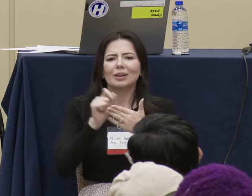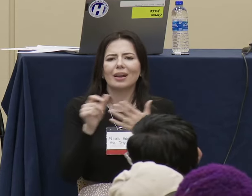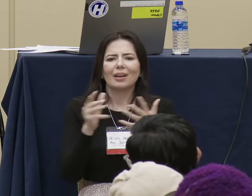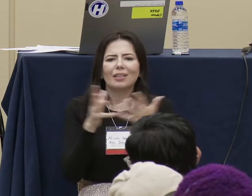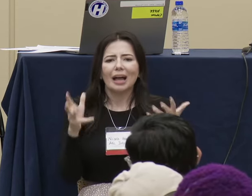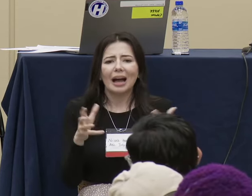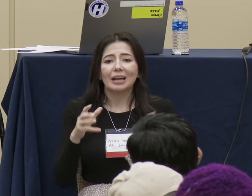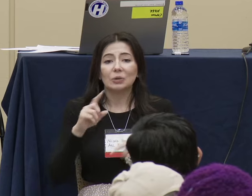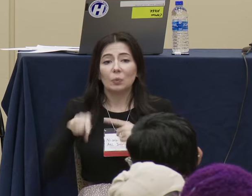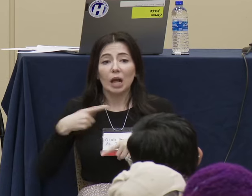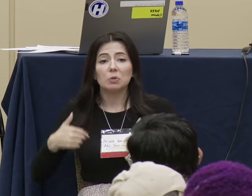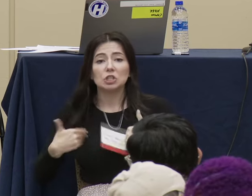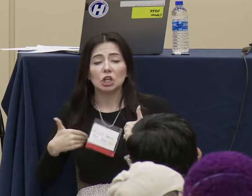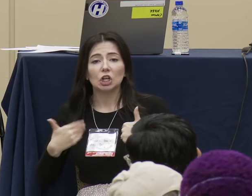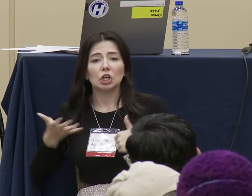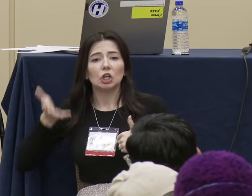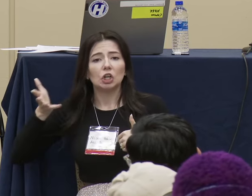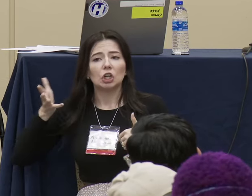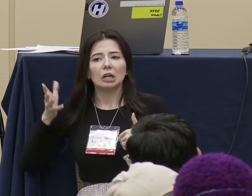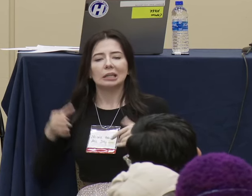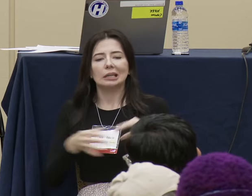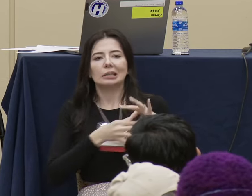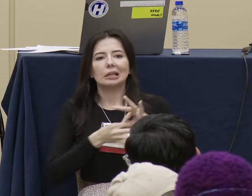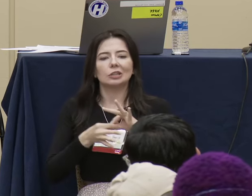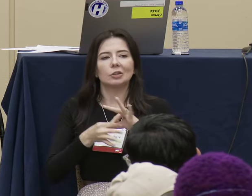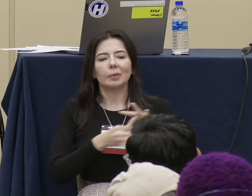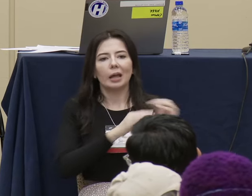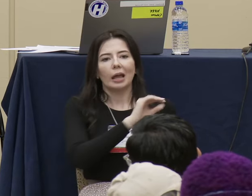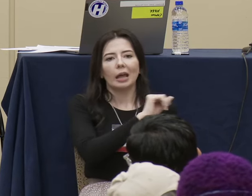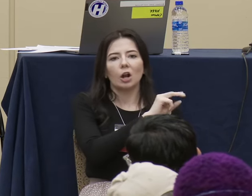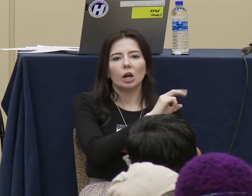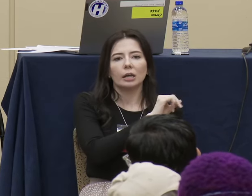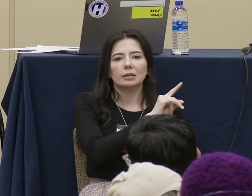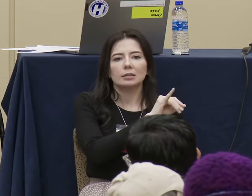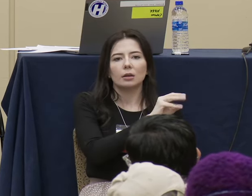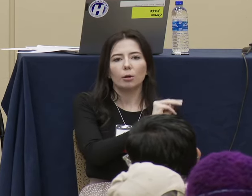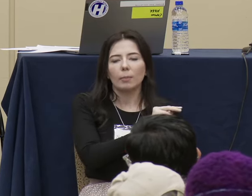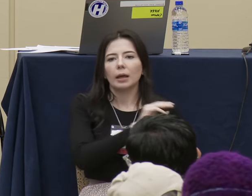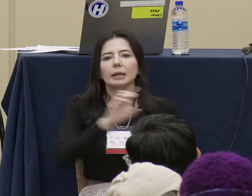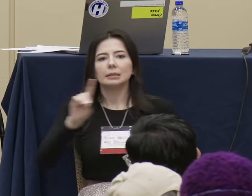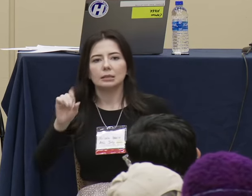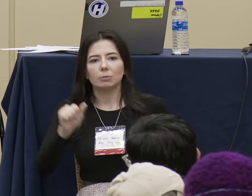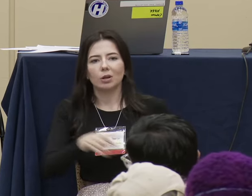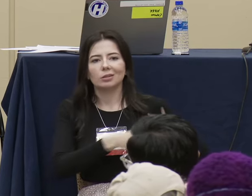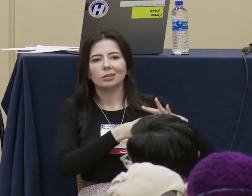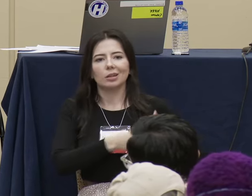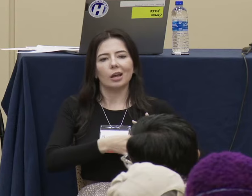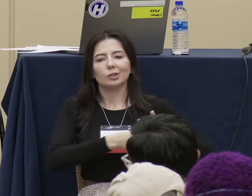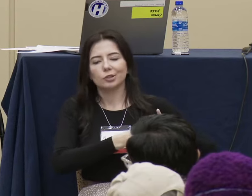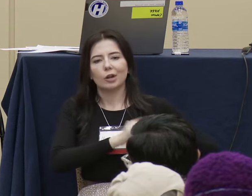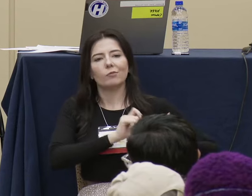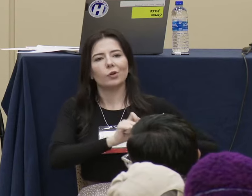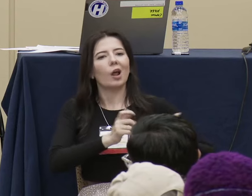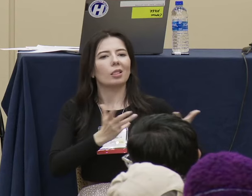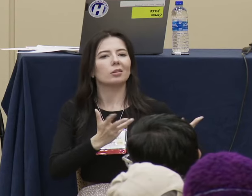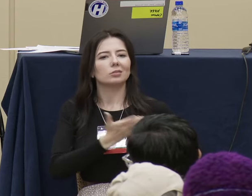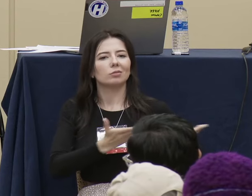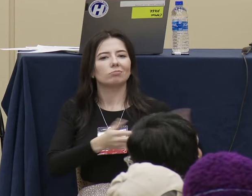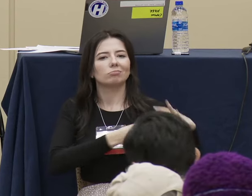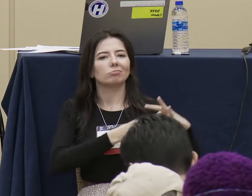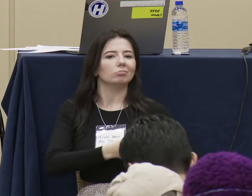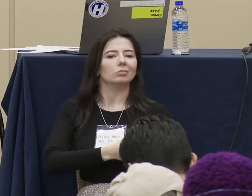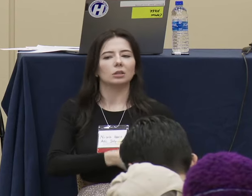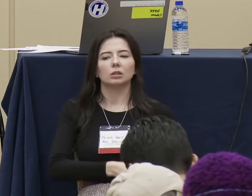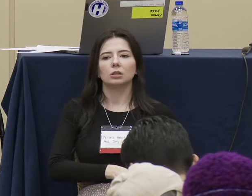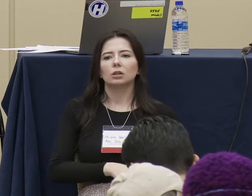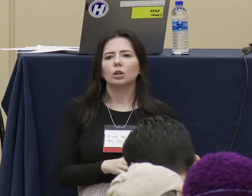youth about the connection between anarchism and disability. And in a piece we called Queer